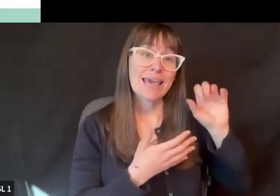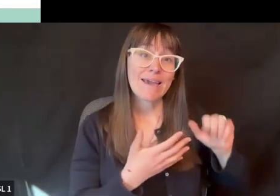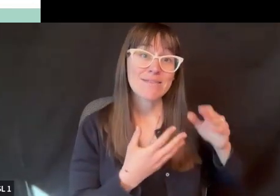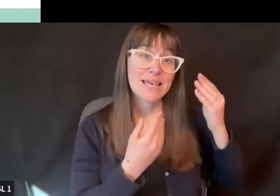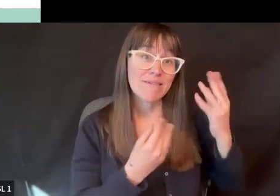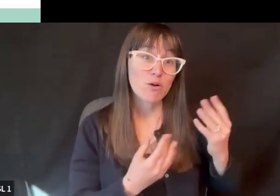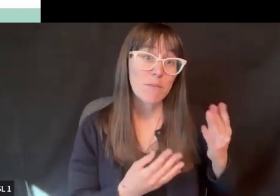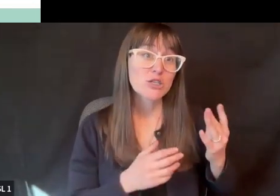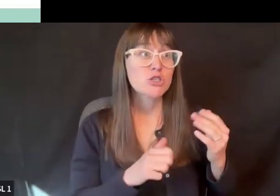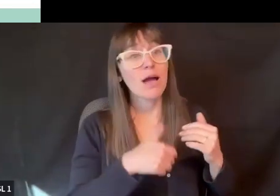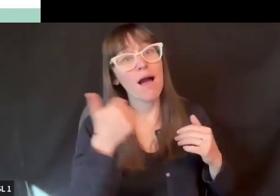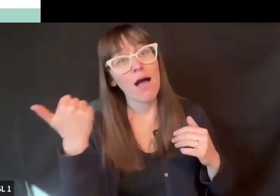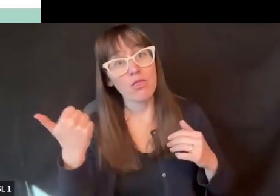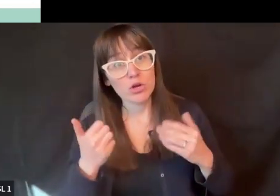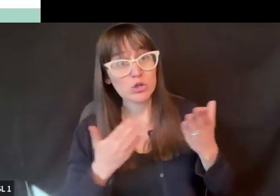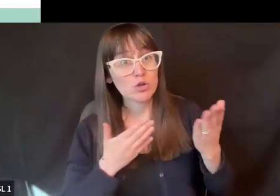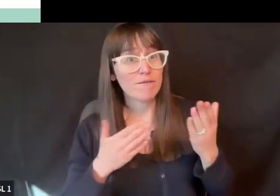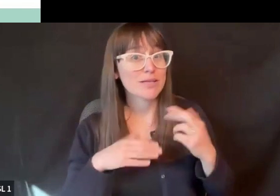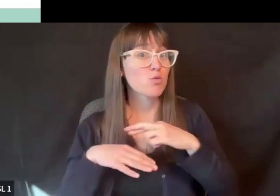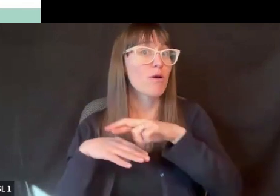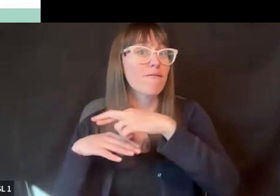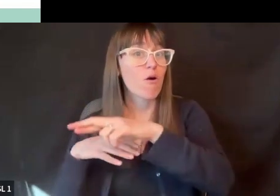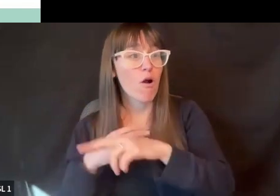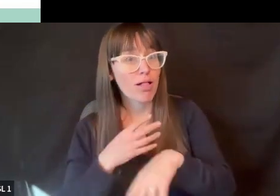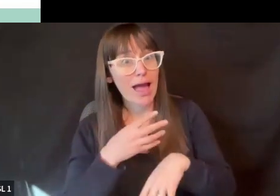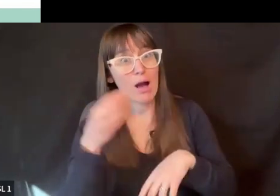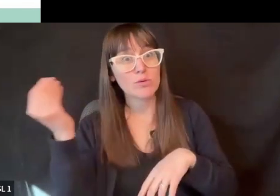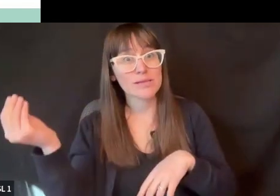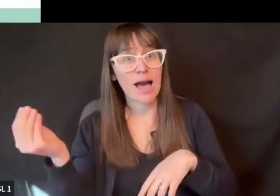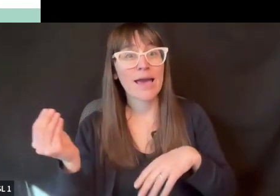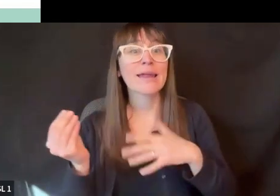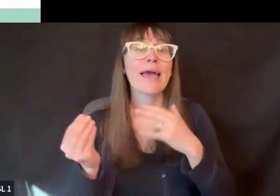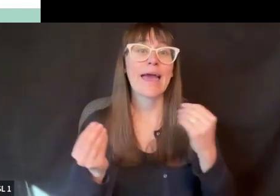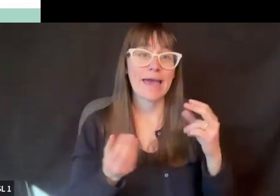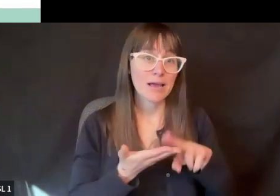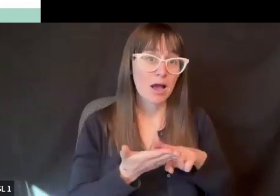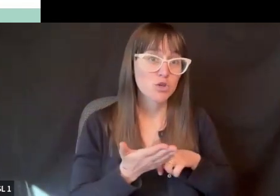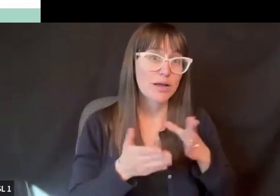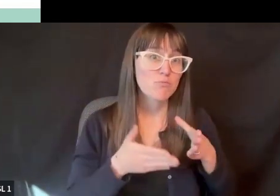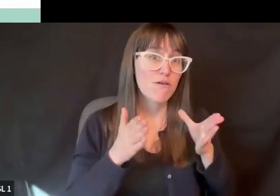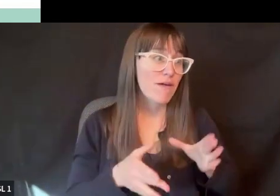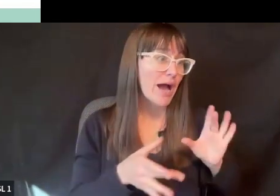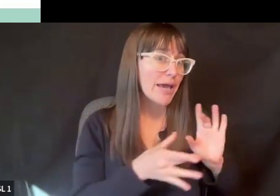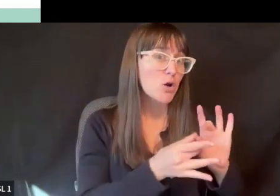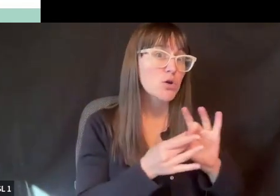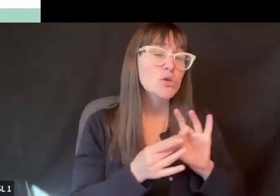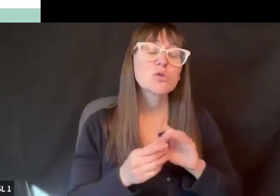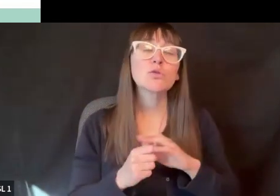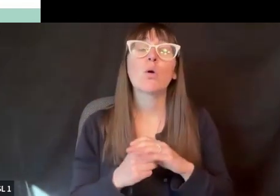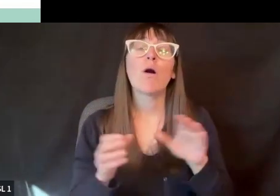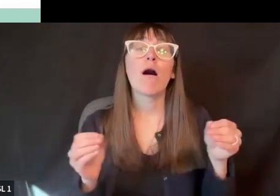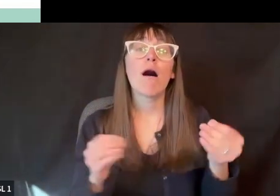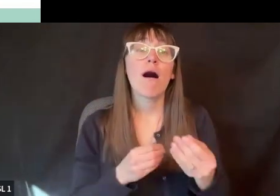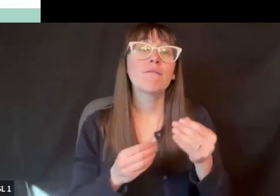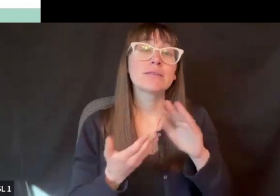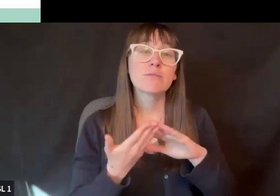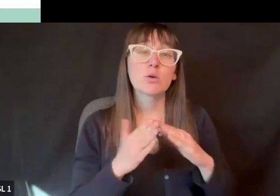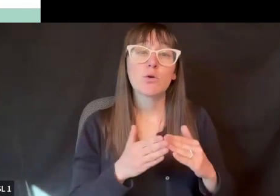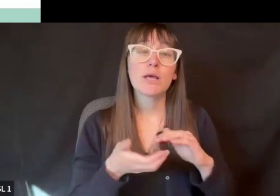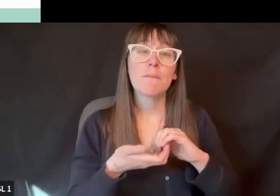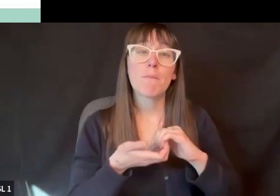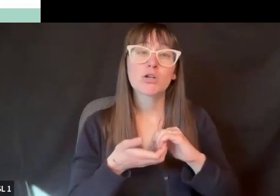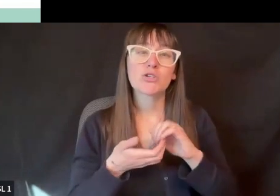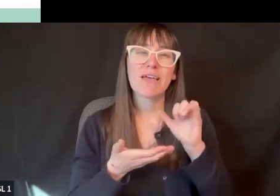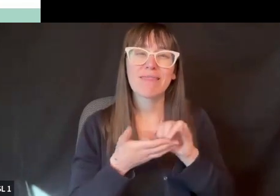referral also to many, many other services outside direct programs, as well as our contracted providers. So where our Office of